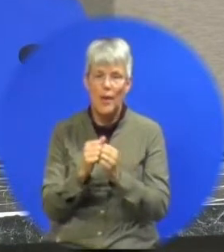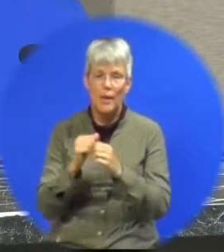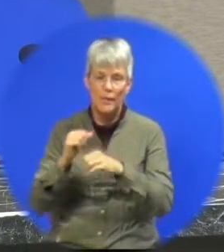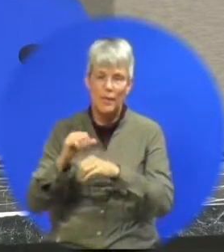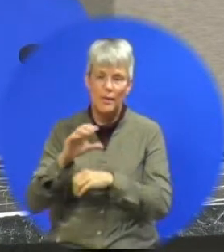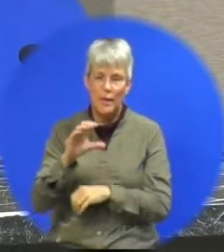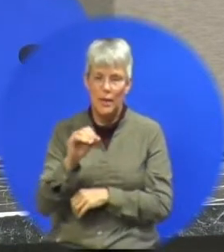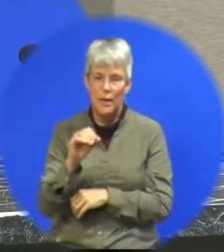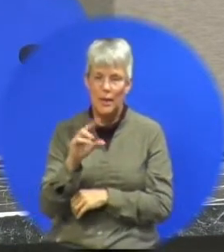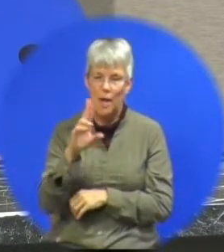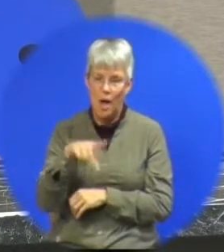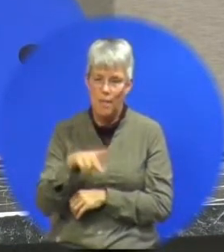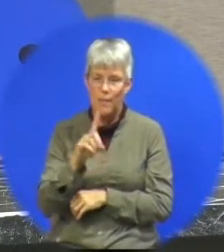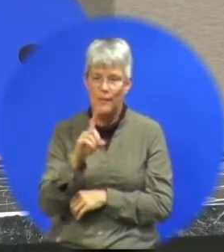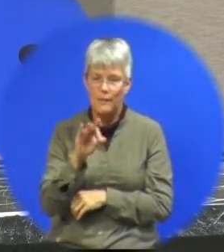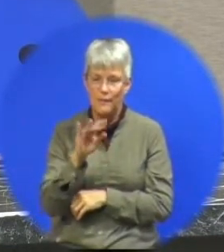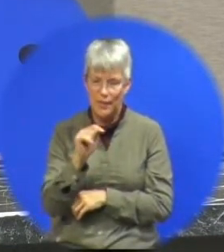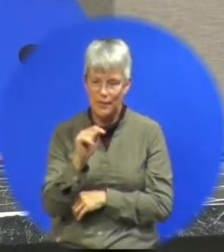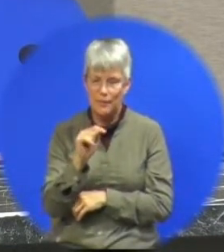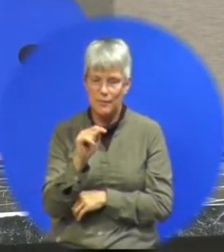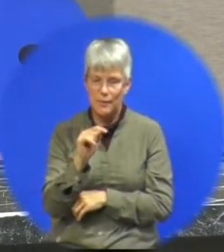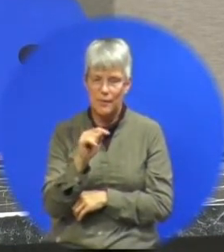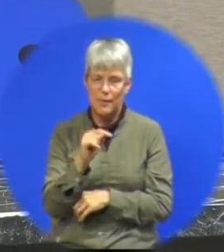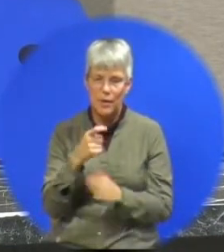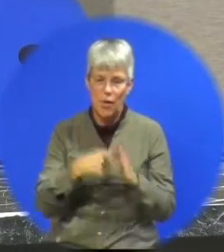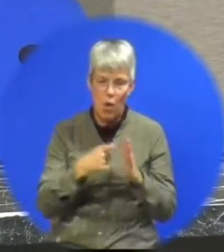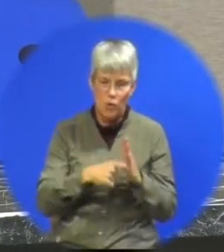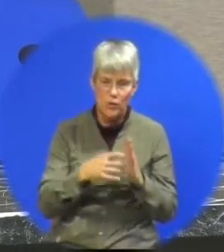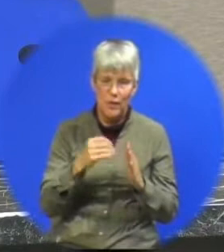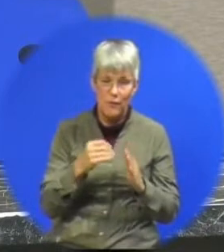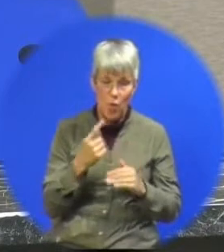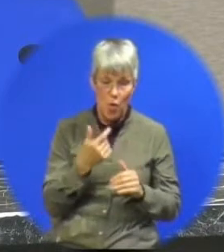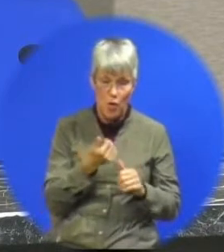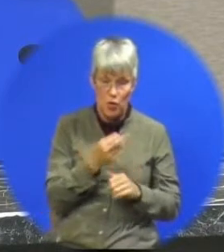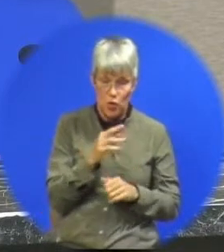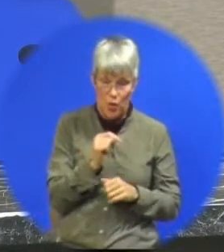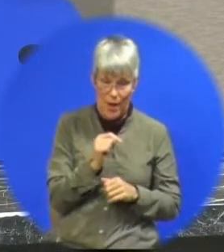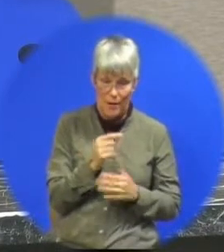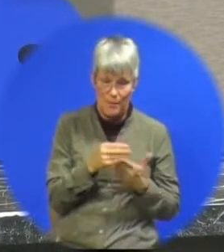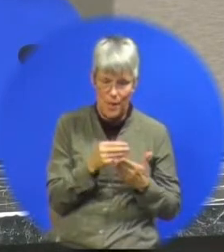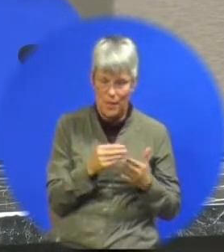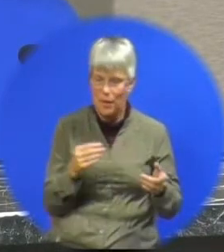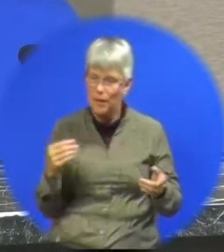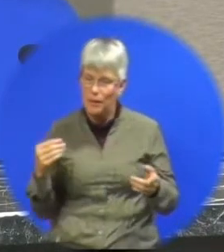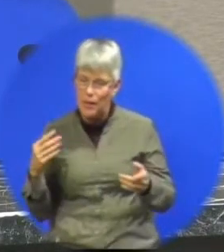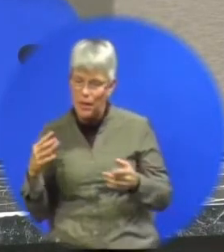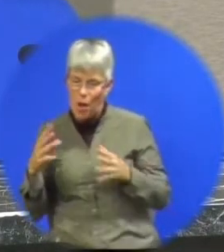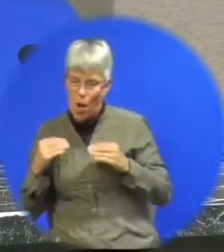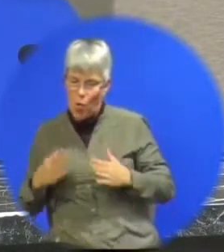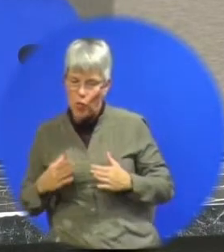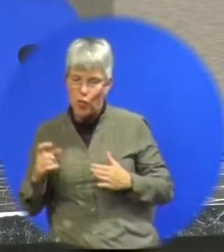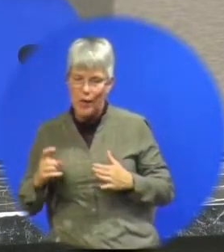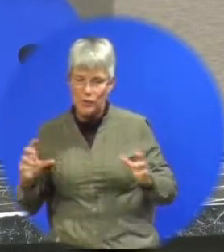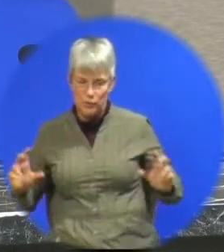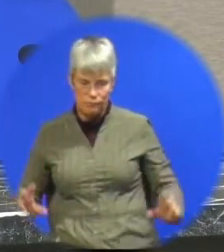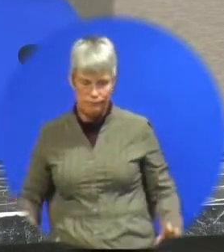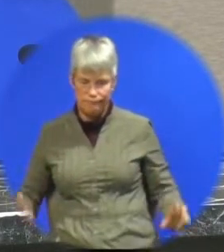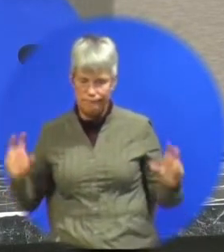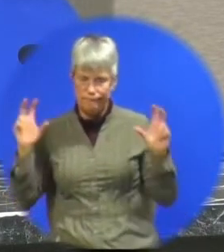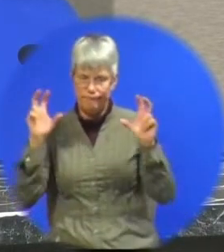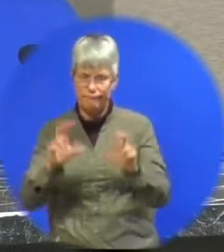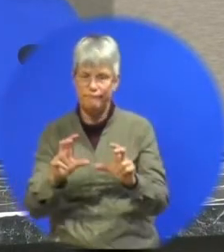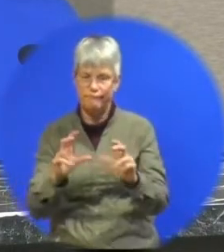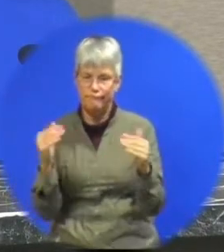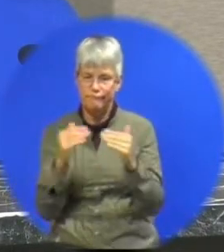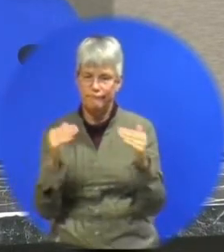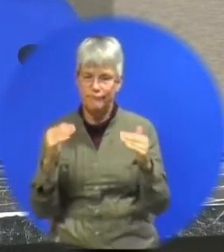for every grant dollar, the owner, the business is required to put in a matching dollar. We were given notice that